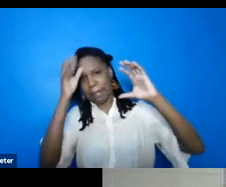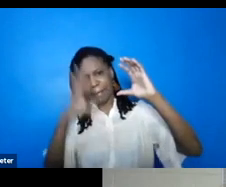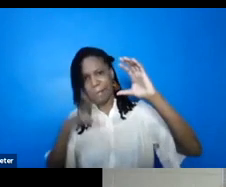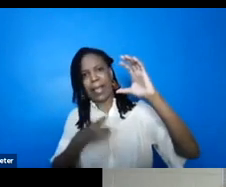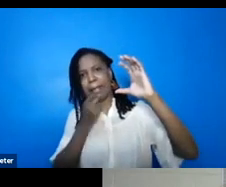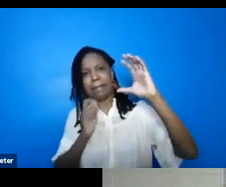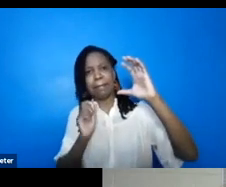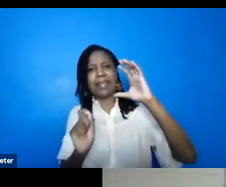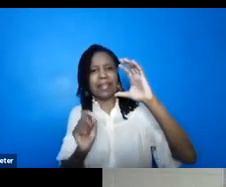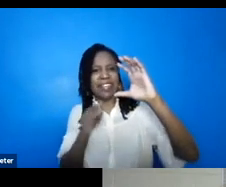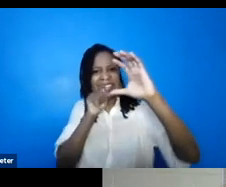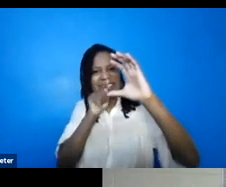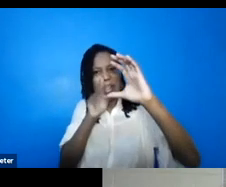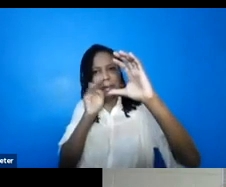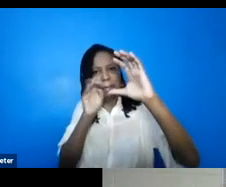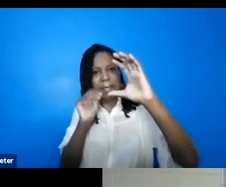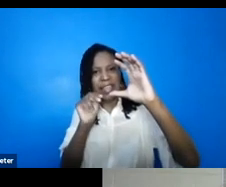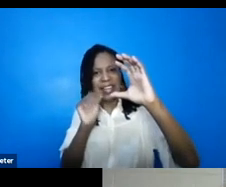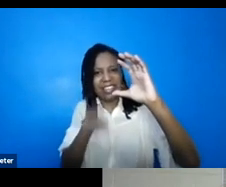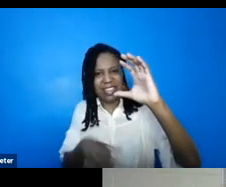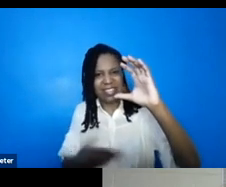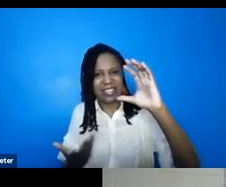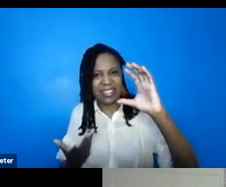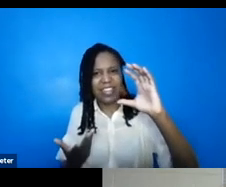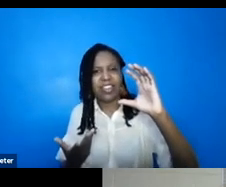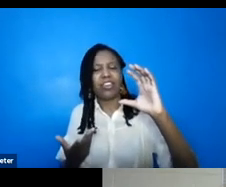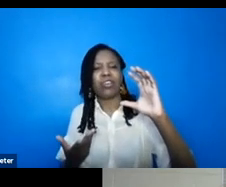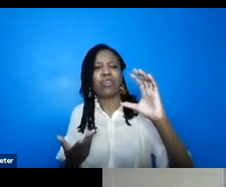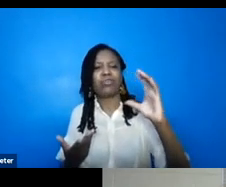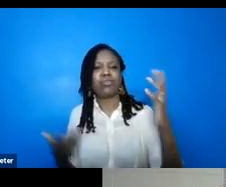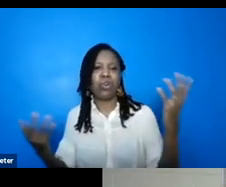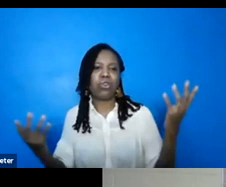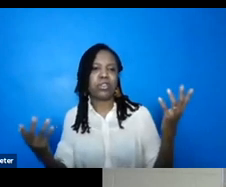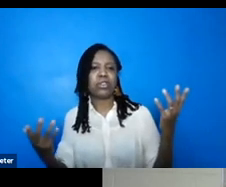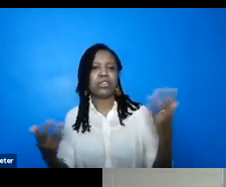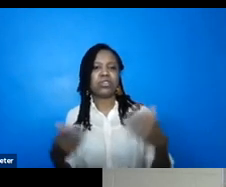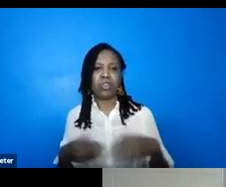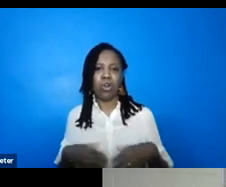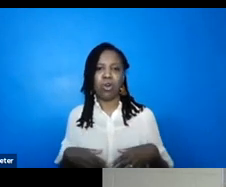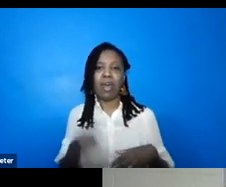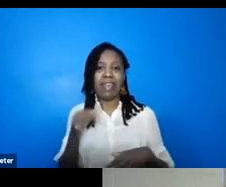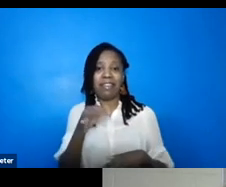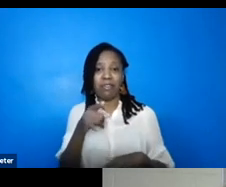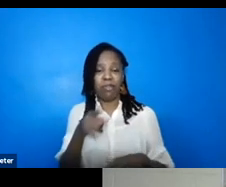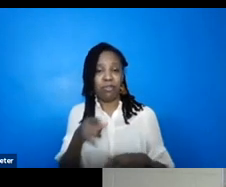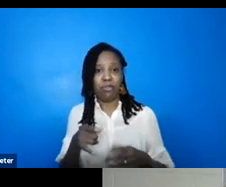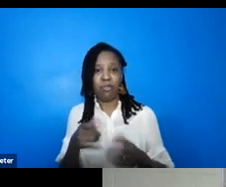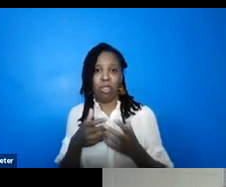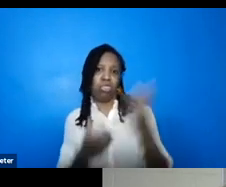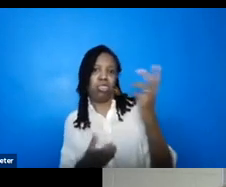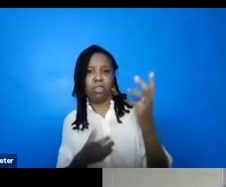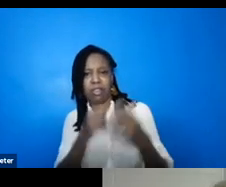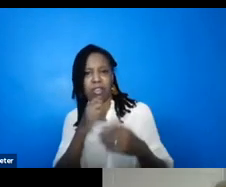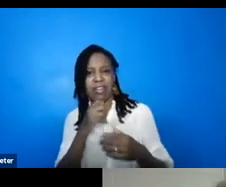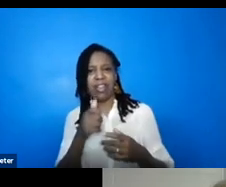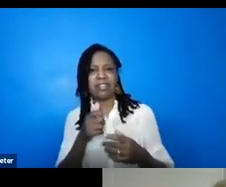in the binary, you're a pussy, I'm sorry for, negative language here, but you can imagine that like the insults have